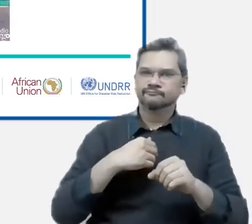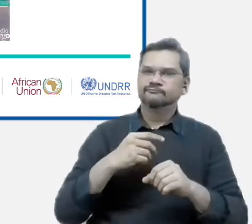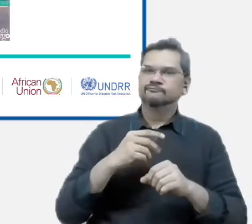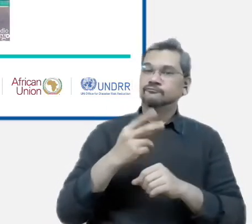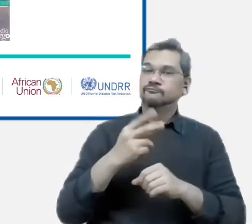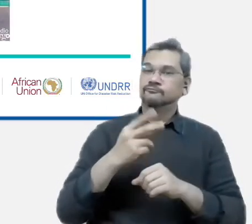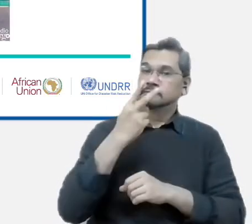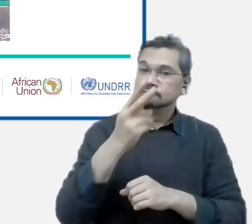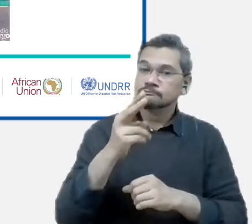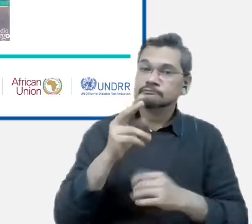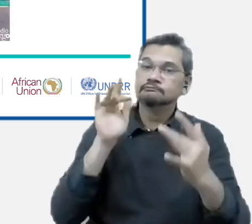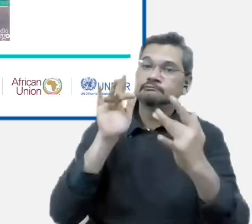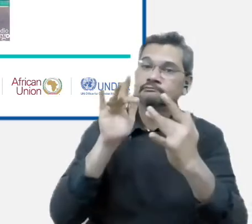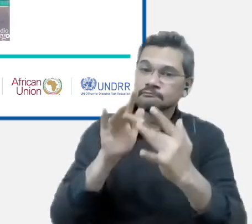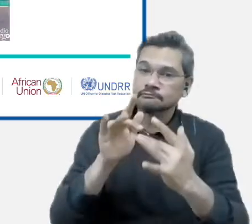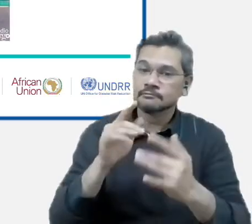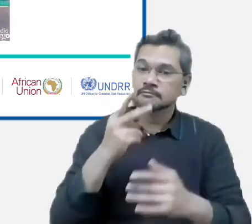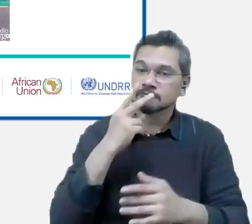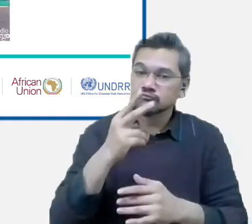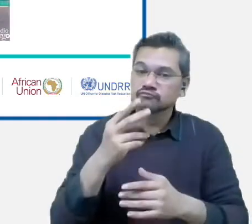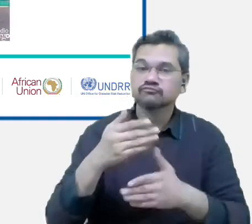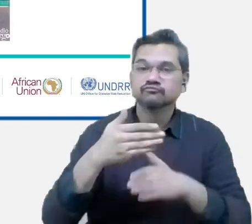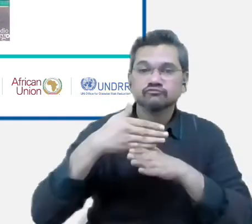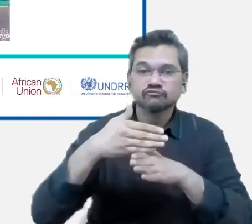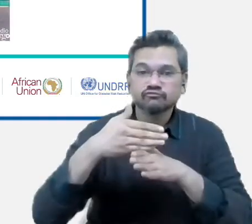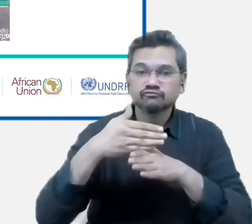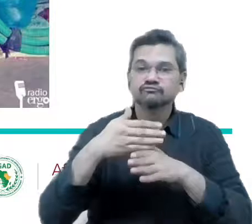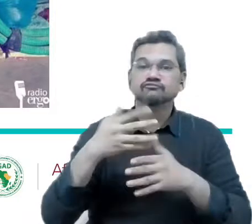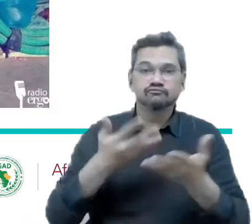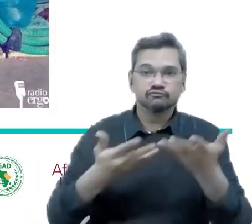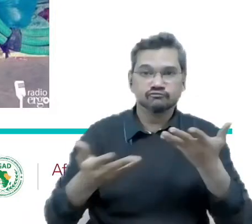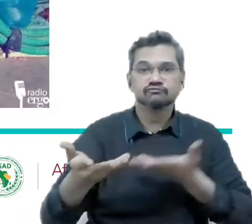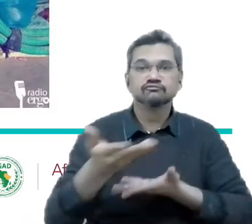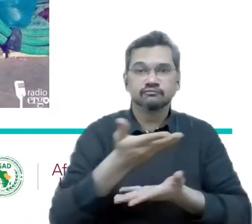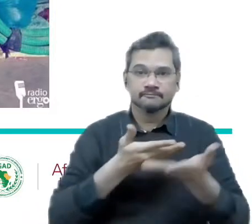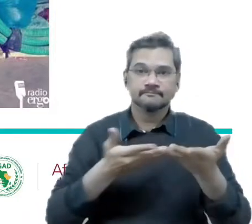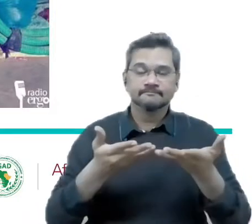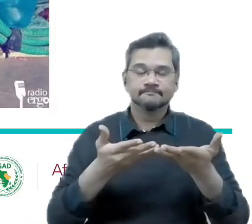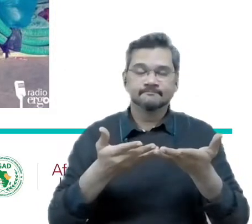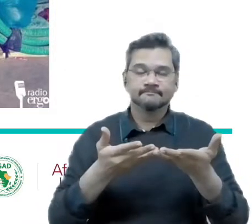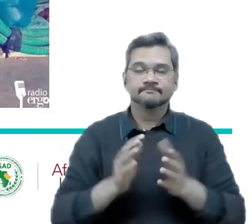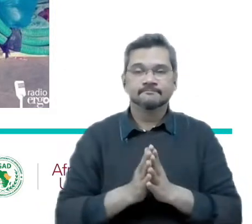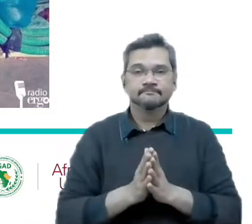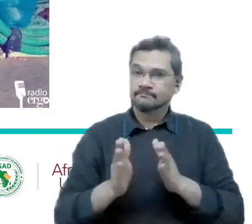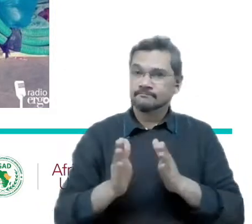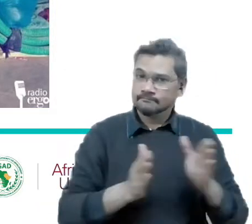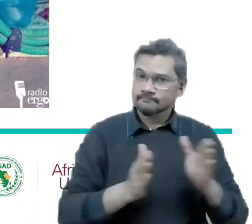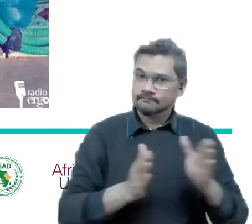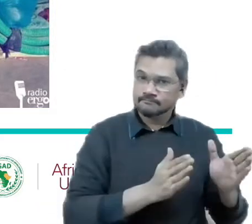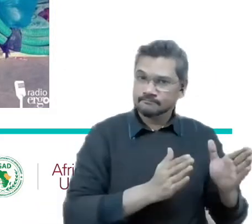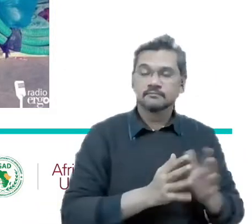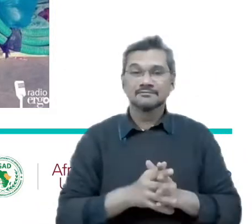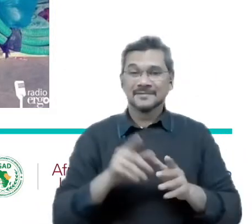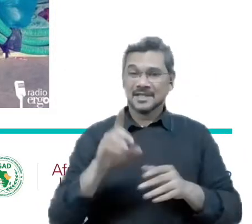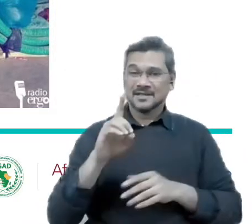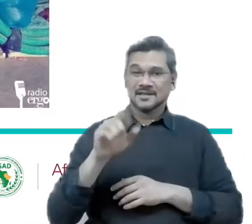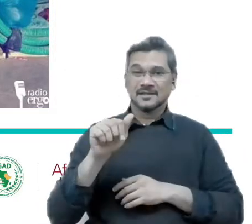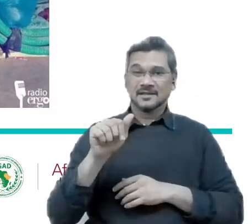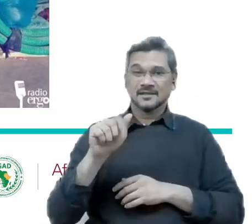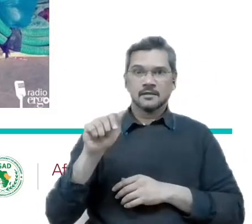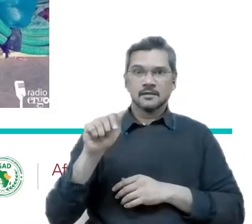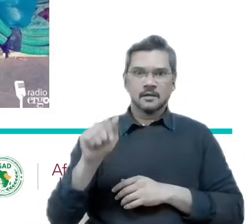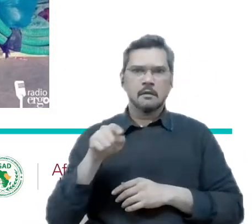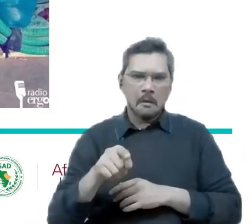mean data that is understandable. Now, what this looks like is going to be different from someone like